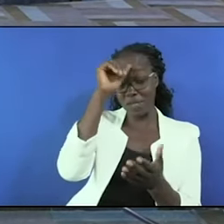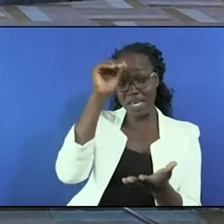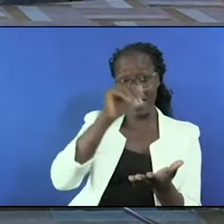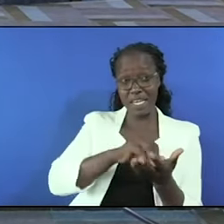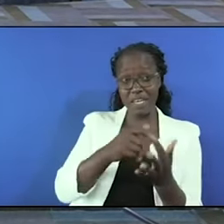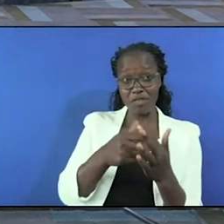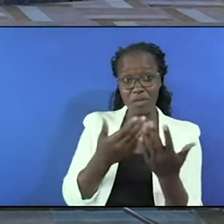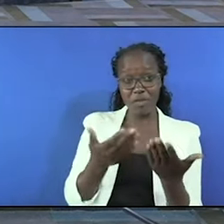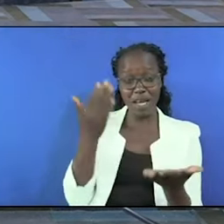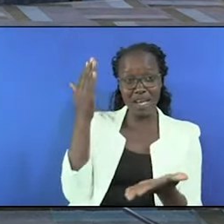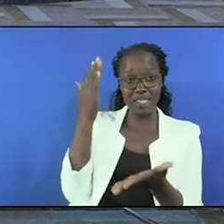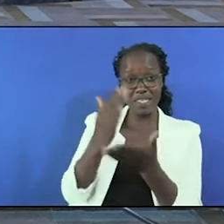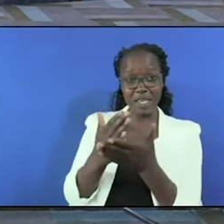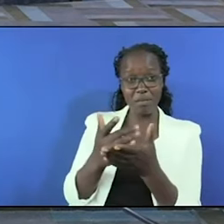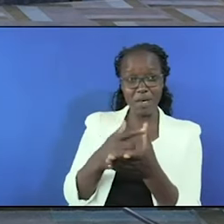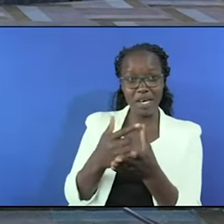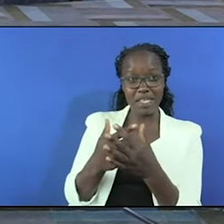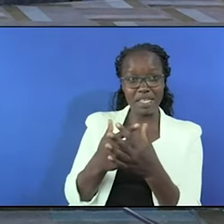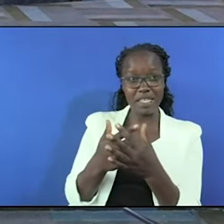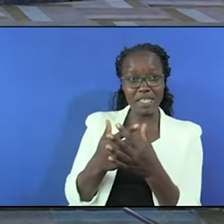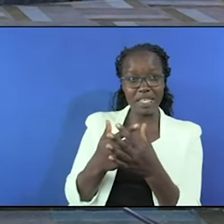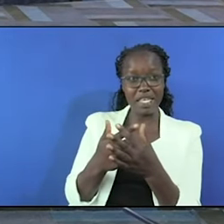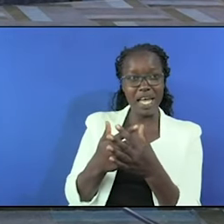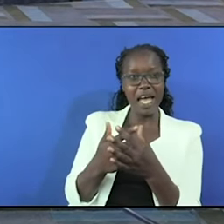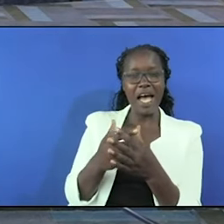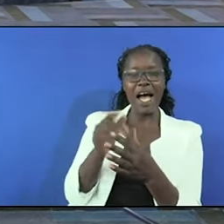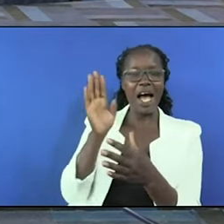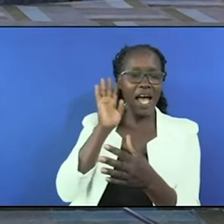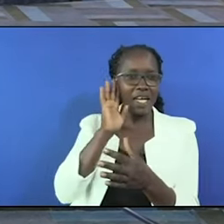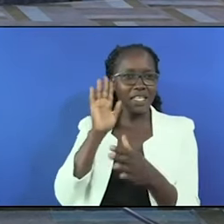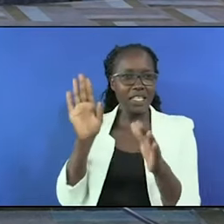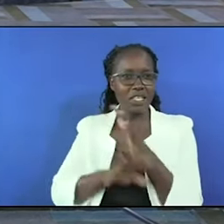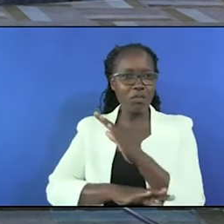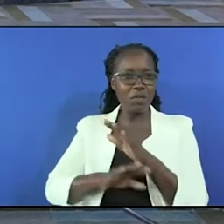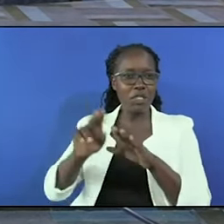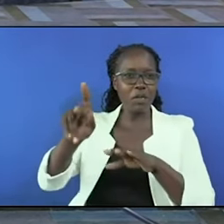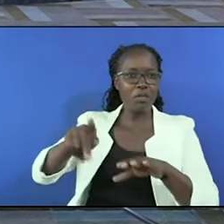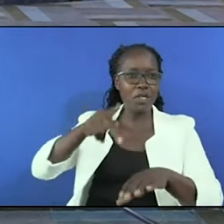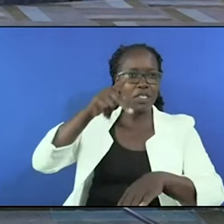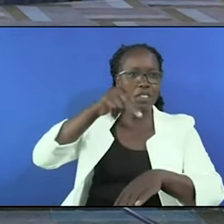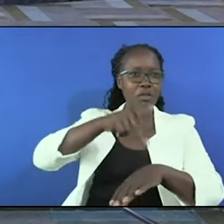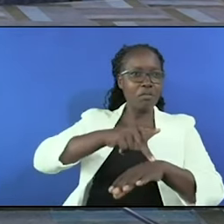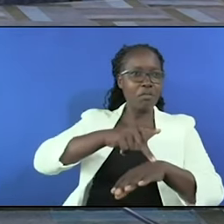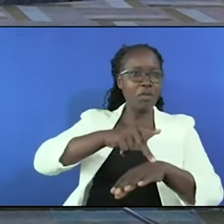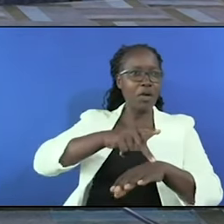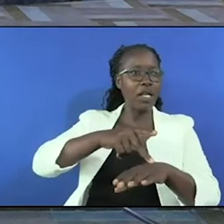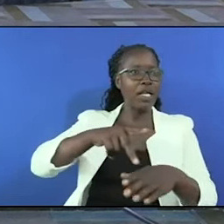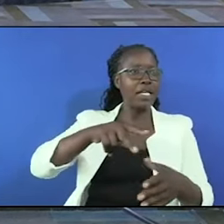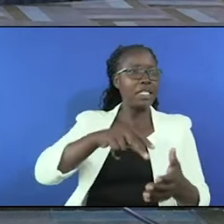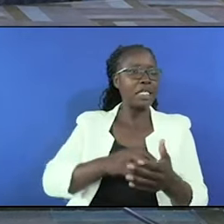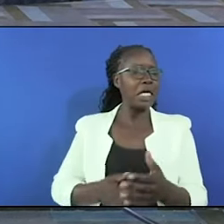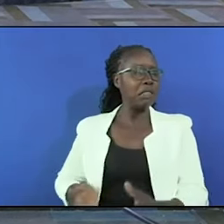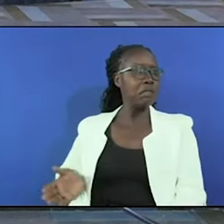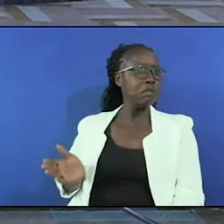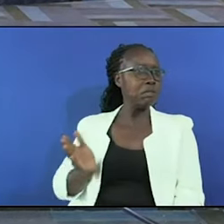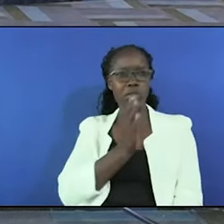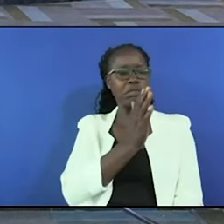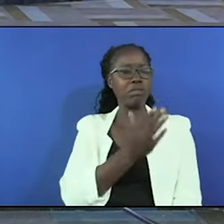from down there and I held the deputy principal by the shirt and I give him